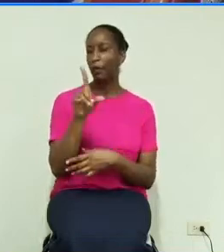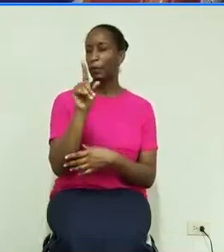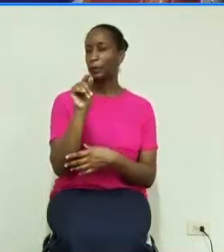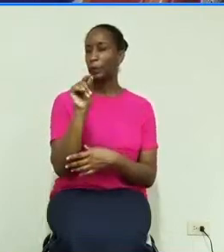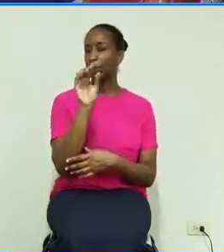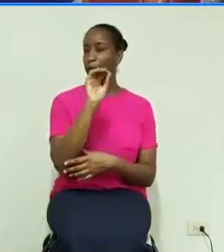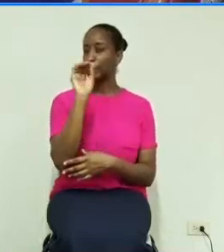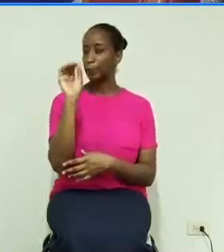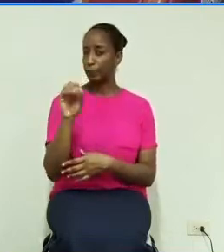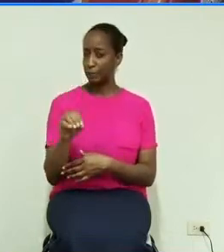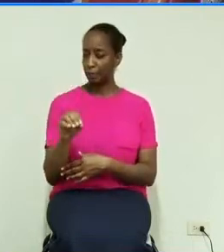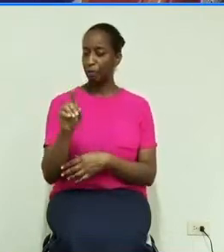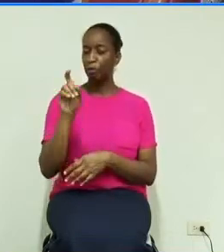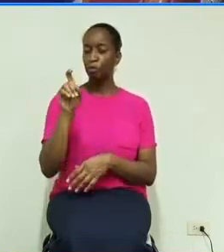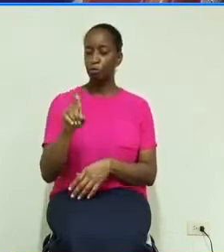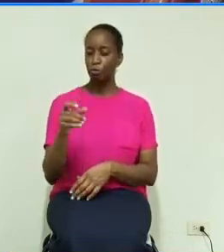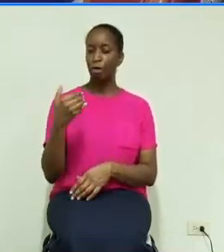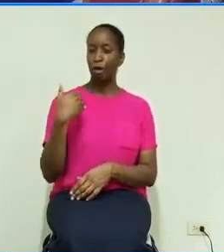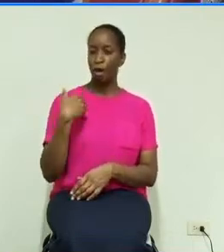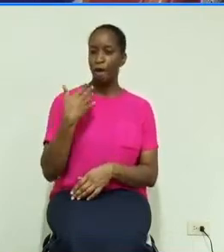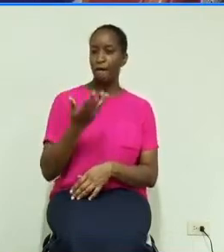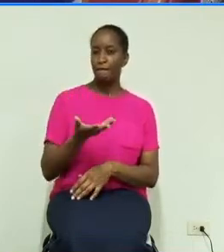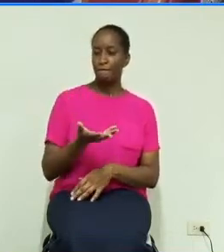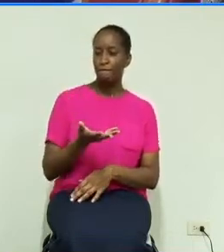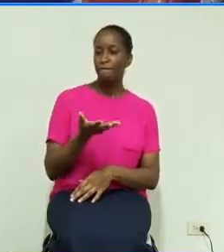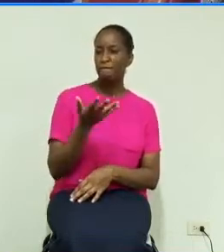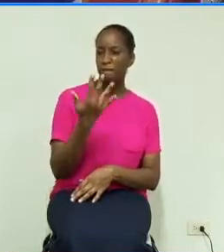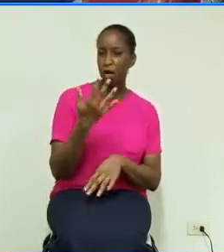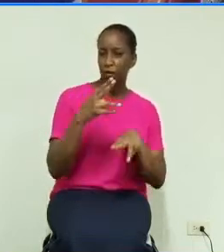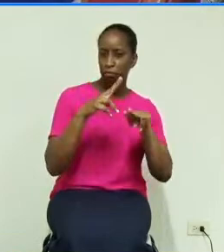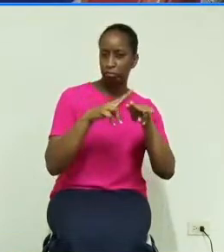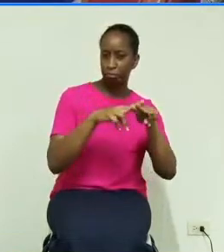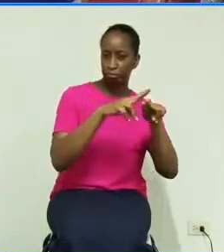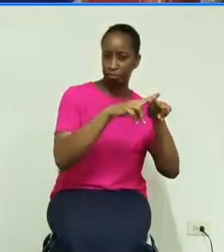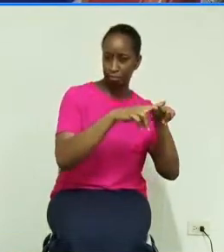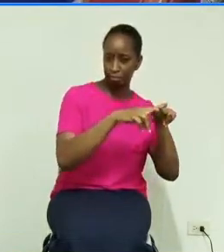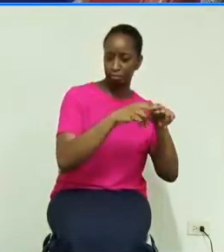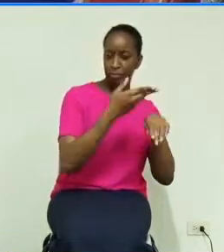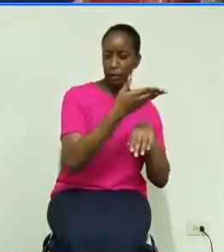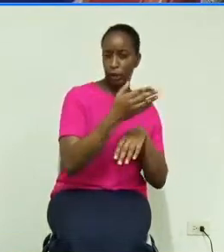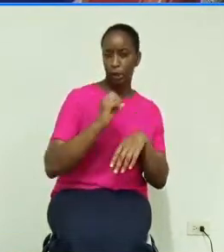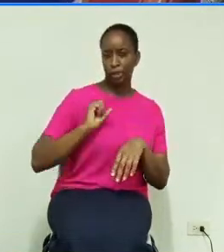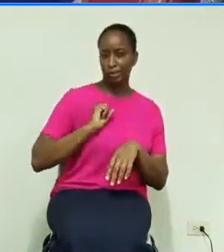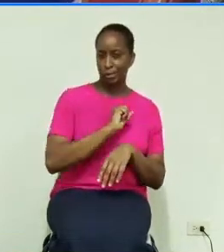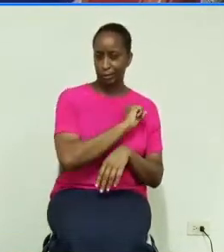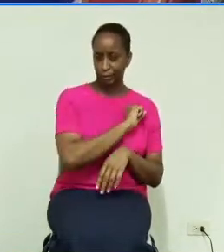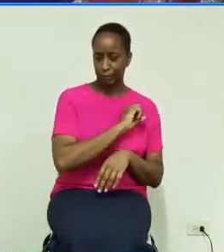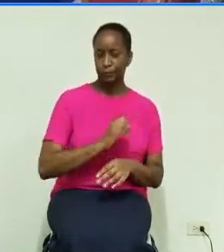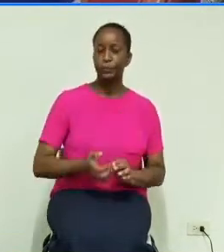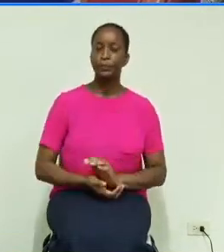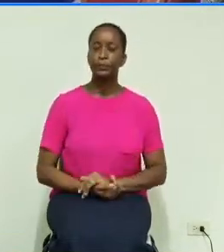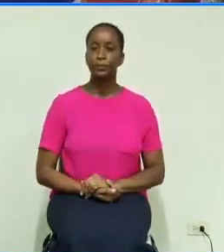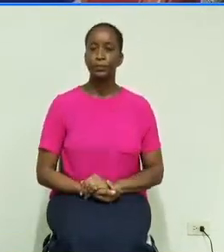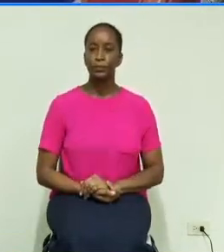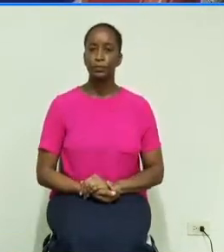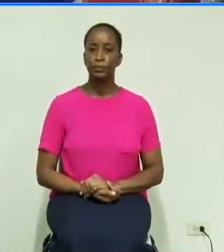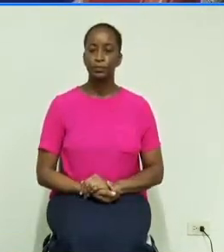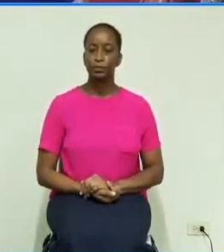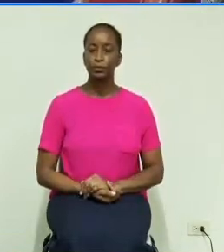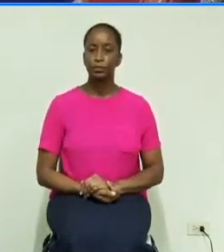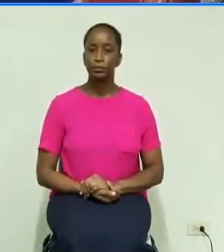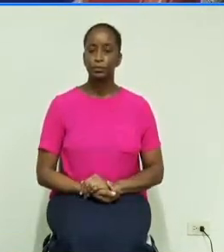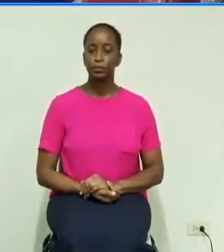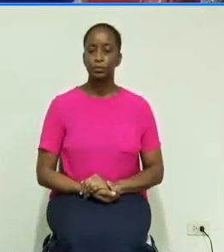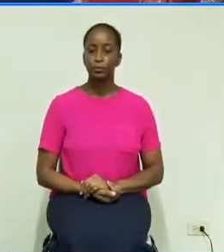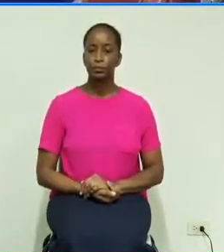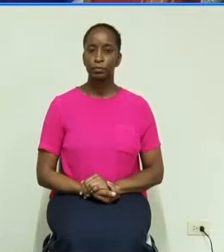Senate. And that view is intended to take care of the situation which